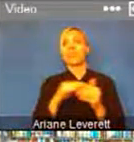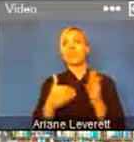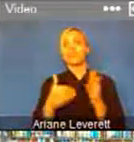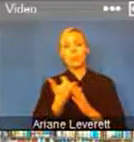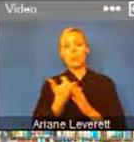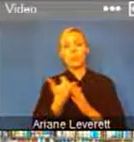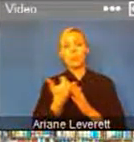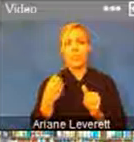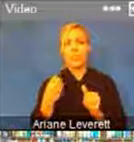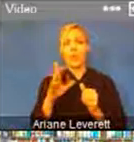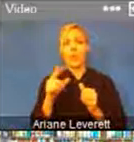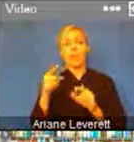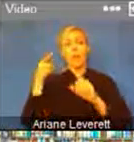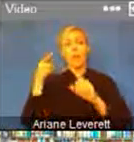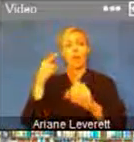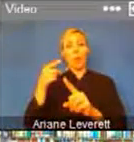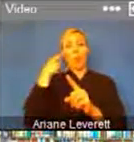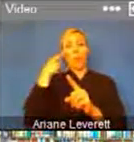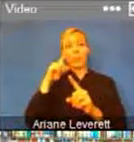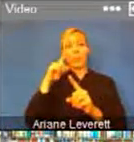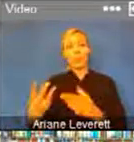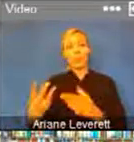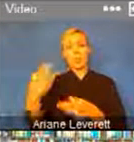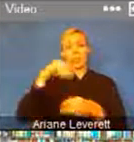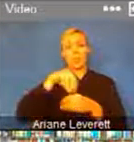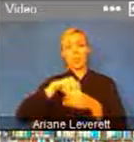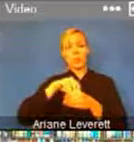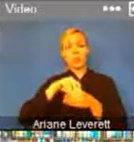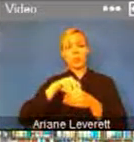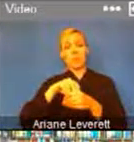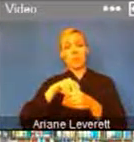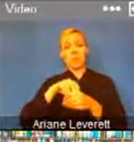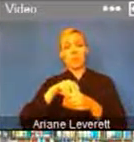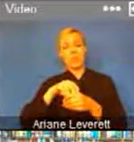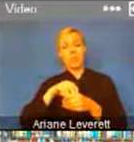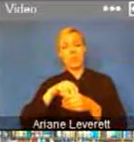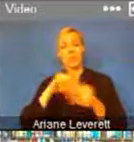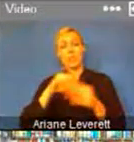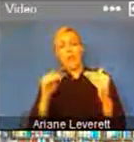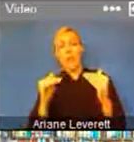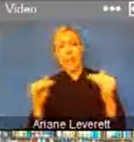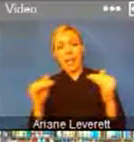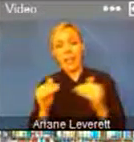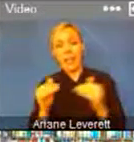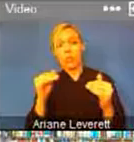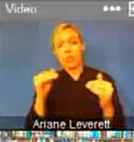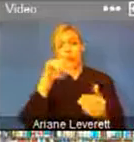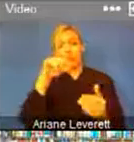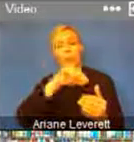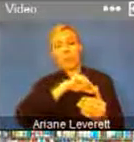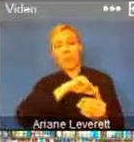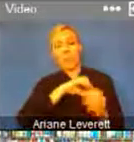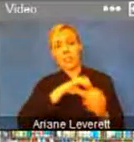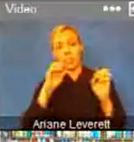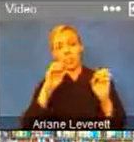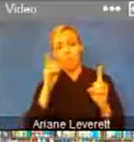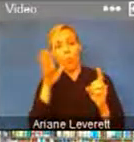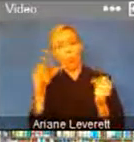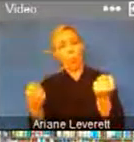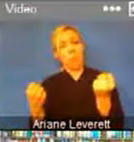ways to school, bridges are spoiled, there are many issues. And there are still gender differences in